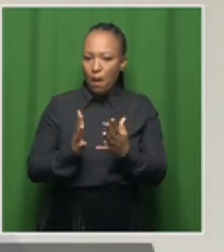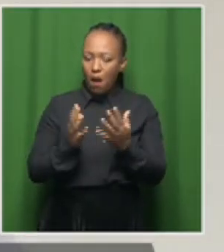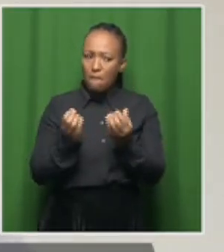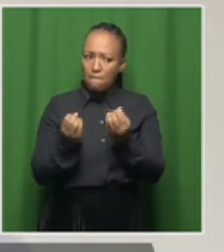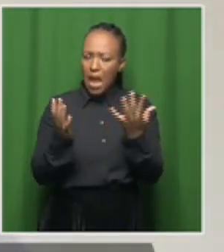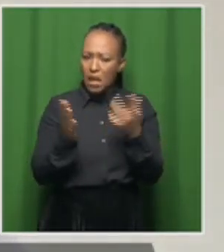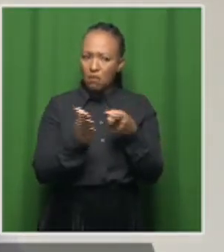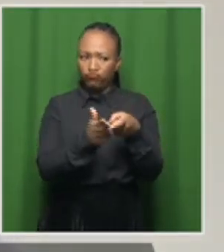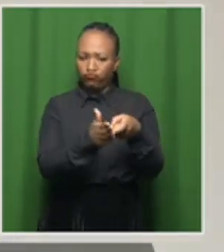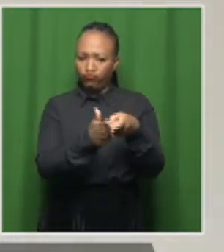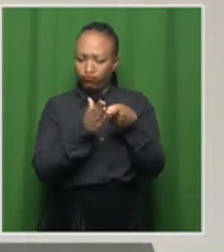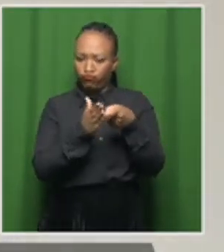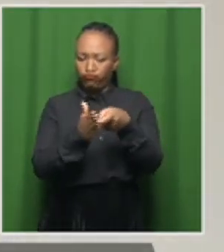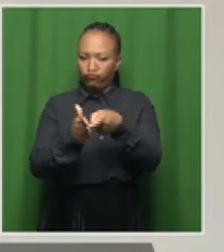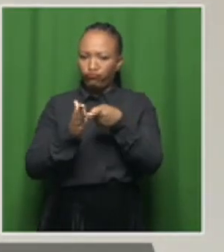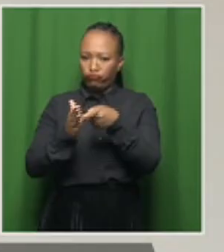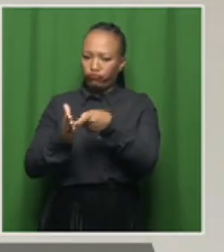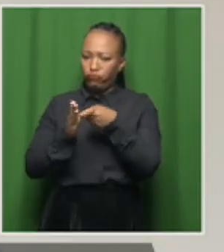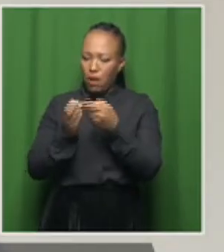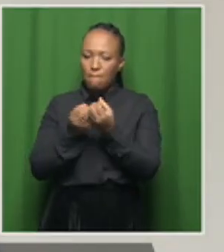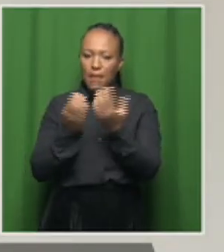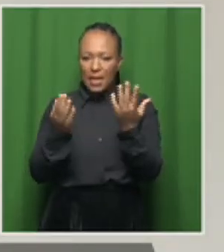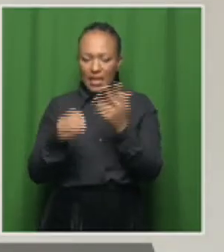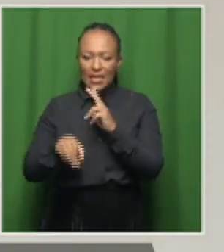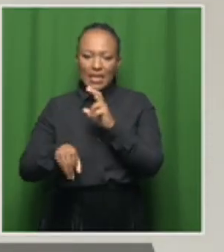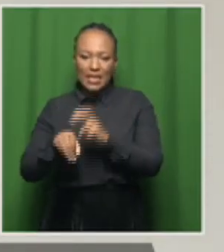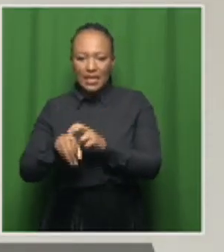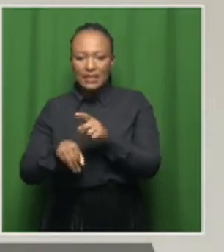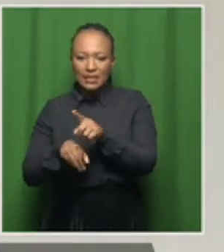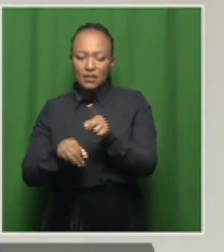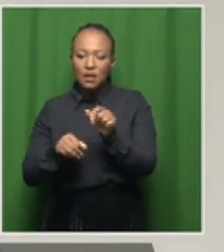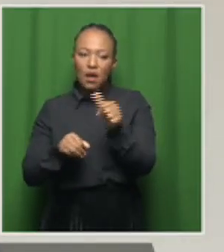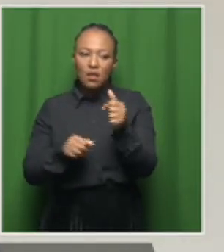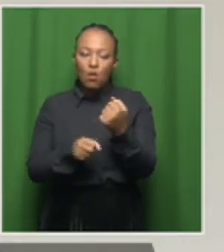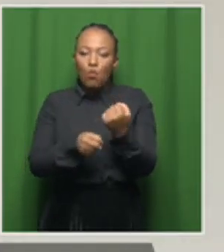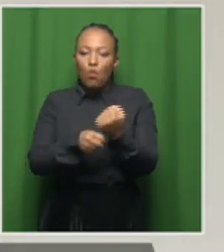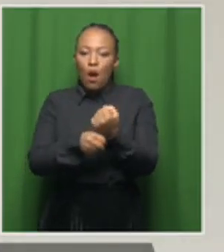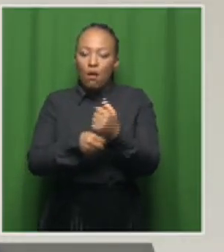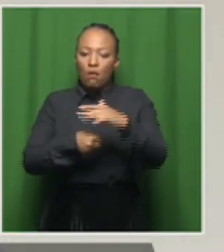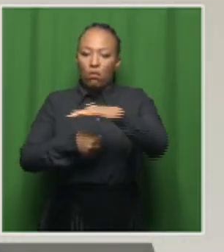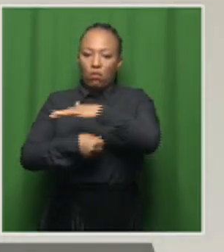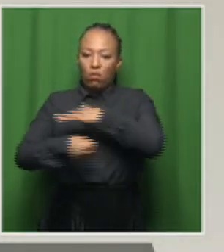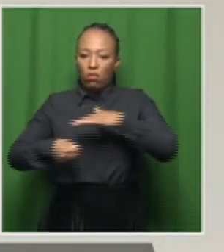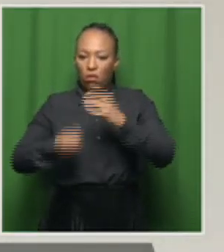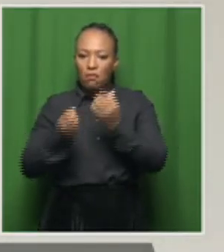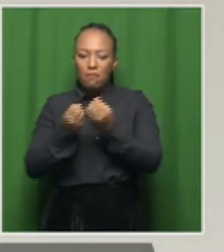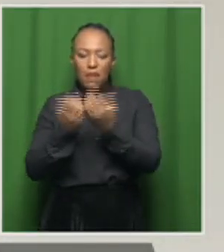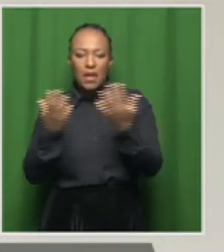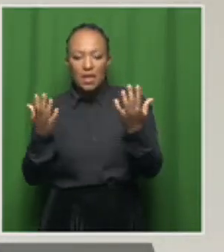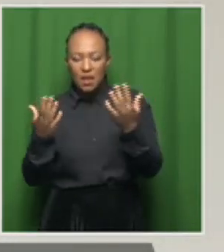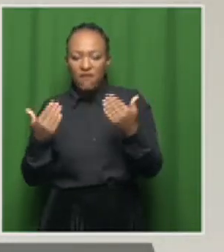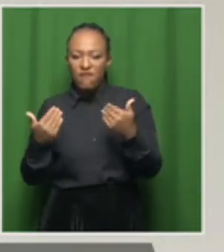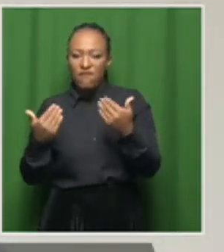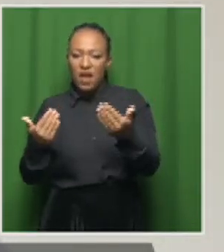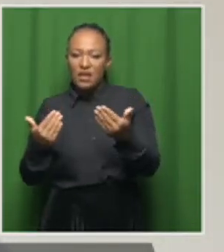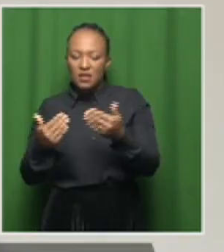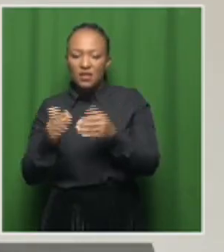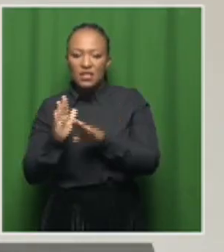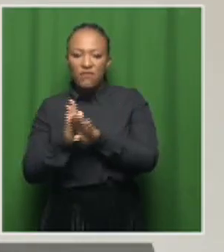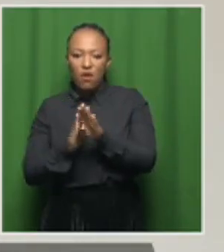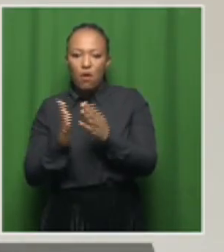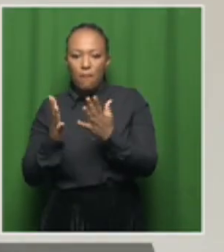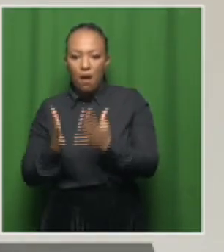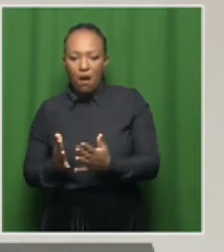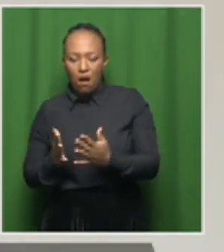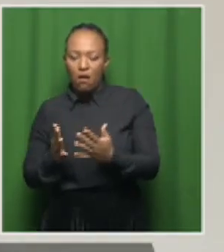demand. And even then, there's a whole host of other careers within that realm where you can be a front-end developer, back-end developer, full-stack